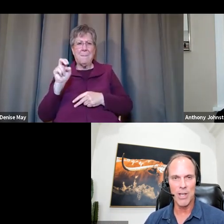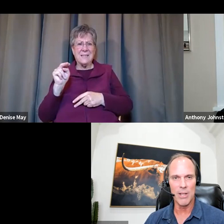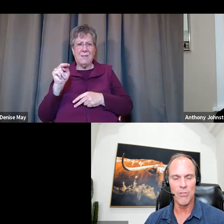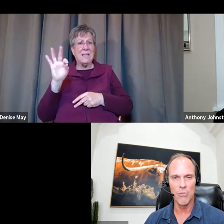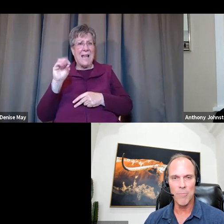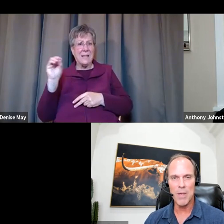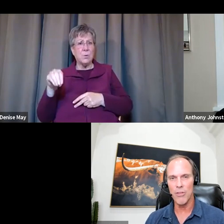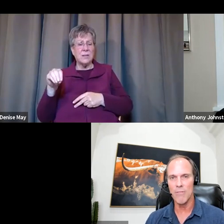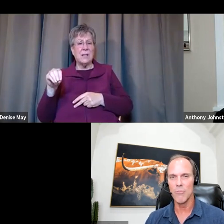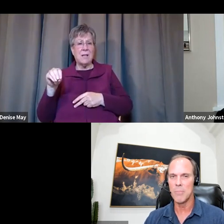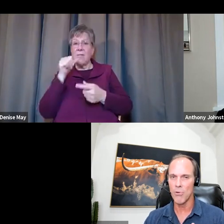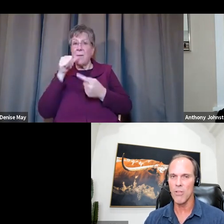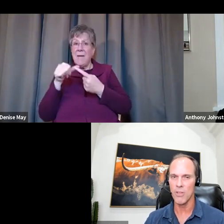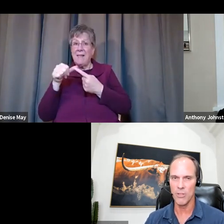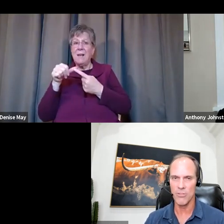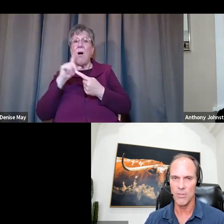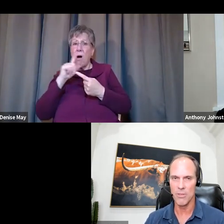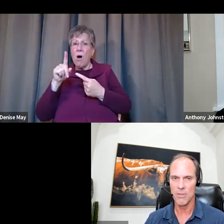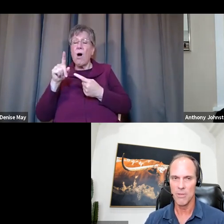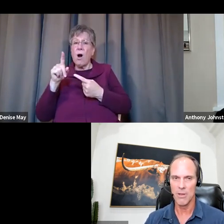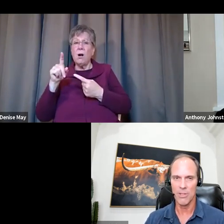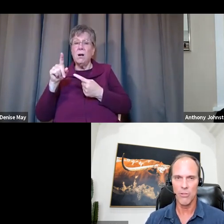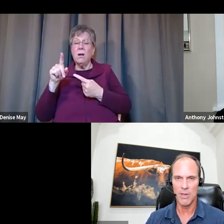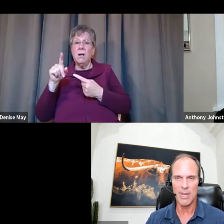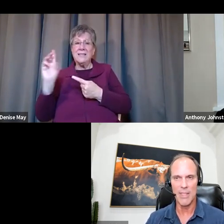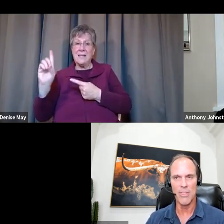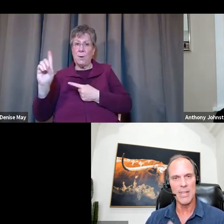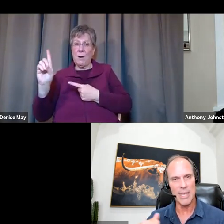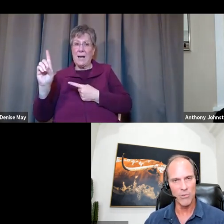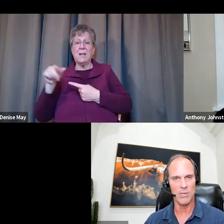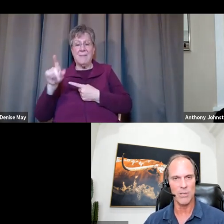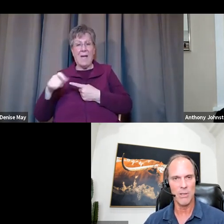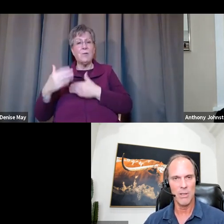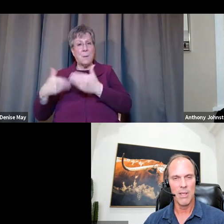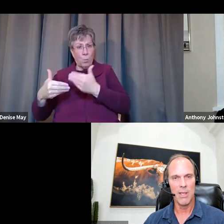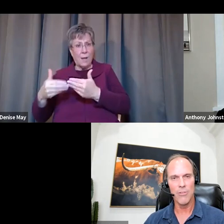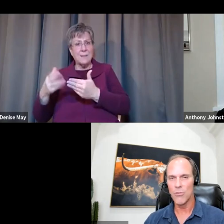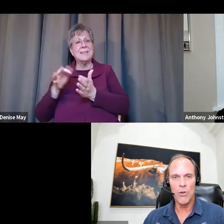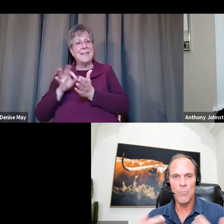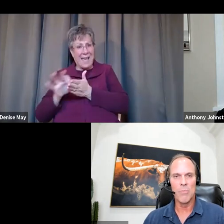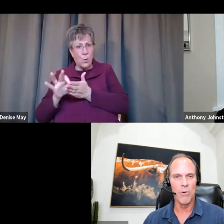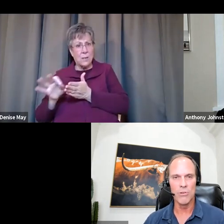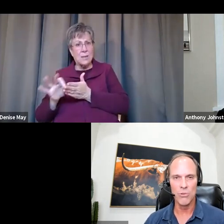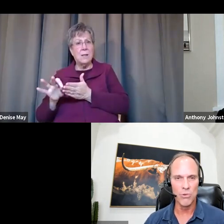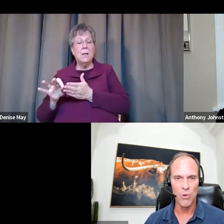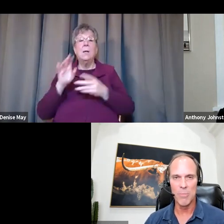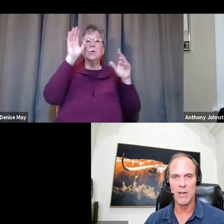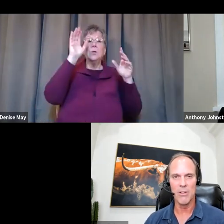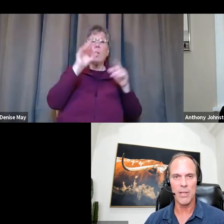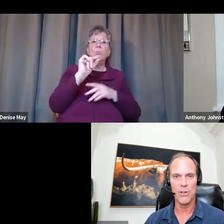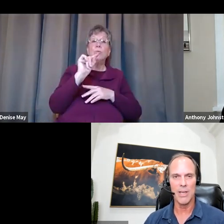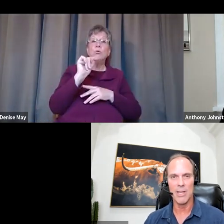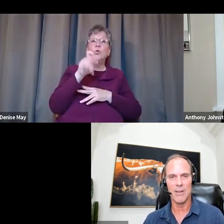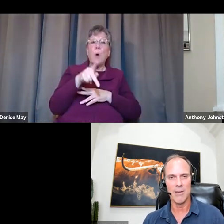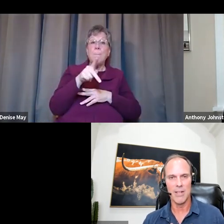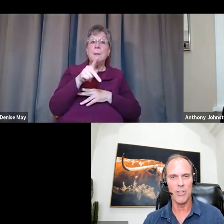are Democratic. So those ballots have to be processed on election night and then counted. And so Trump supporters who go to bed